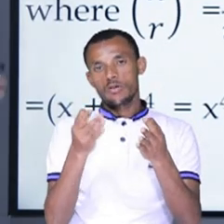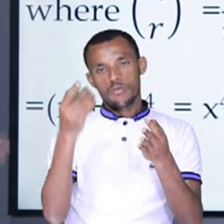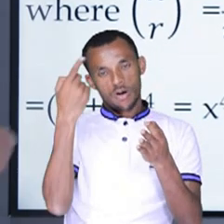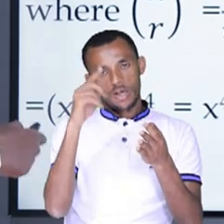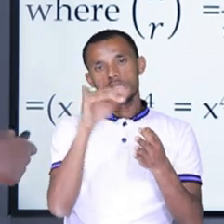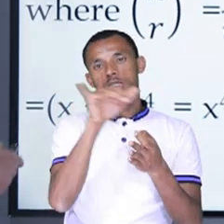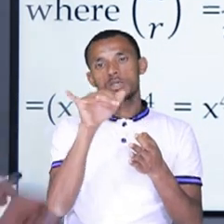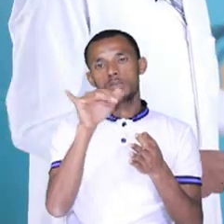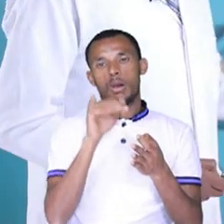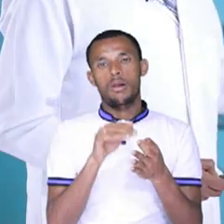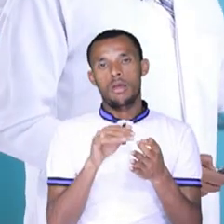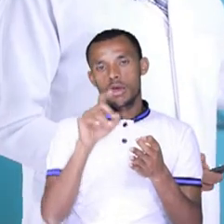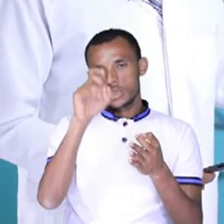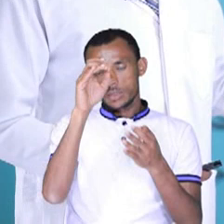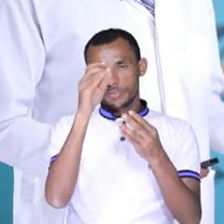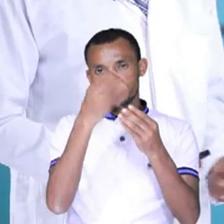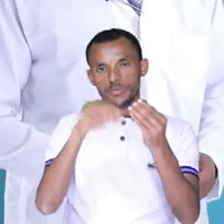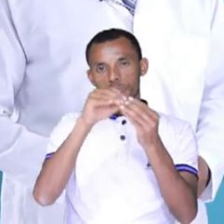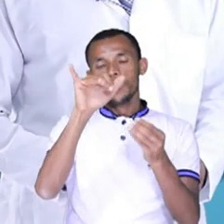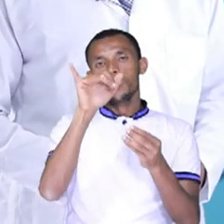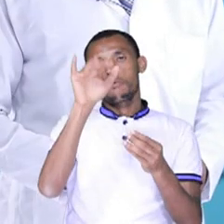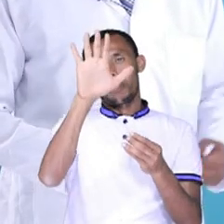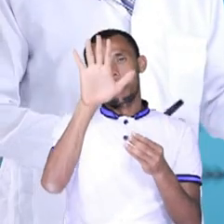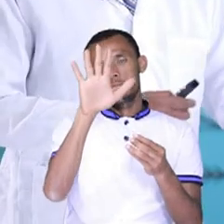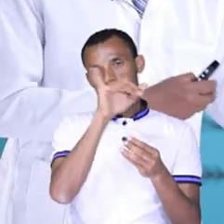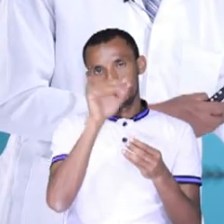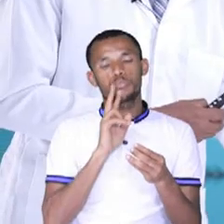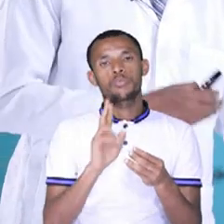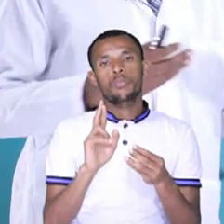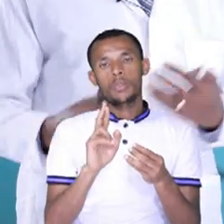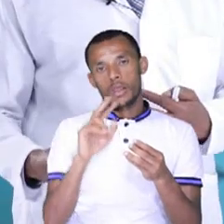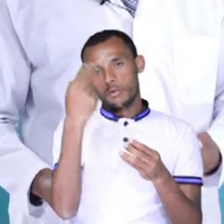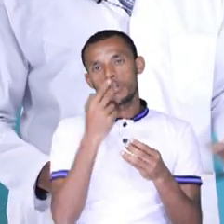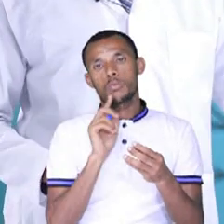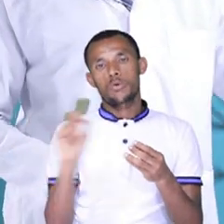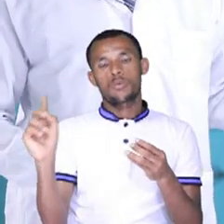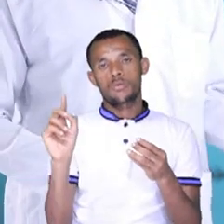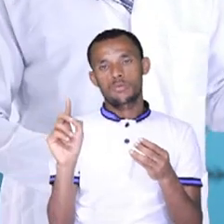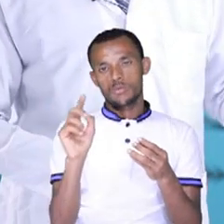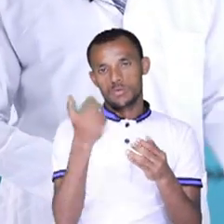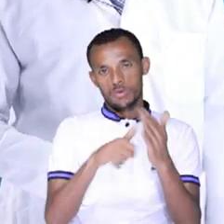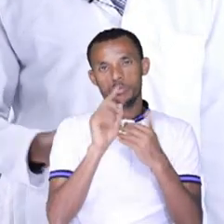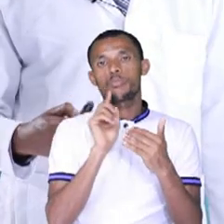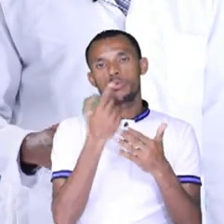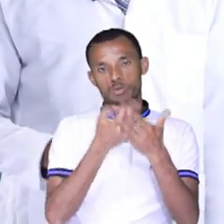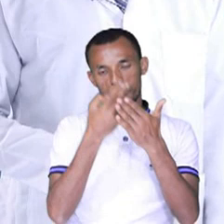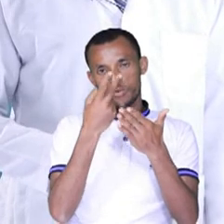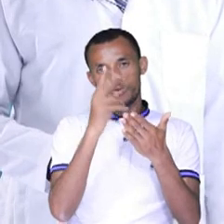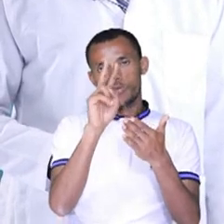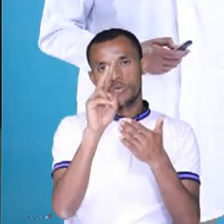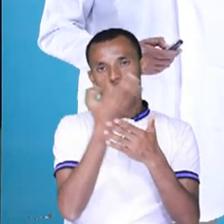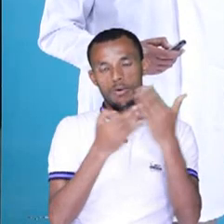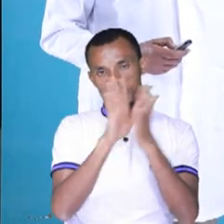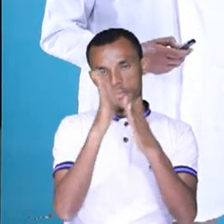similar. X plus y, the power of 5 when it is. What is the advantage? What is the disadvantage of the two formulas?